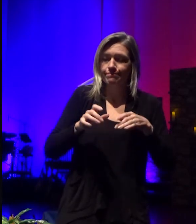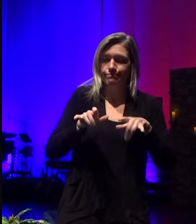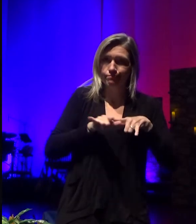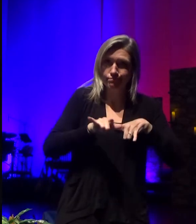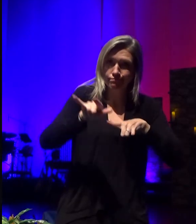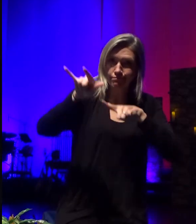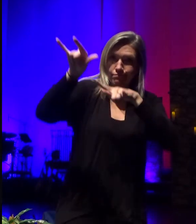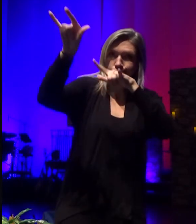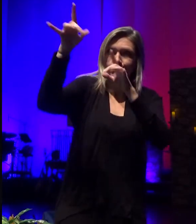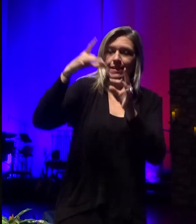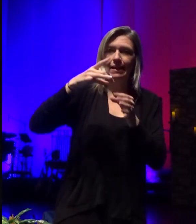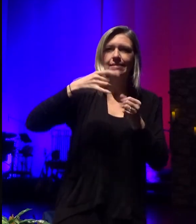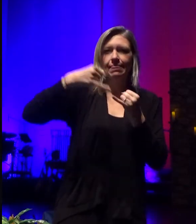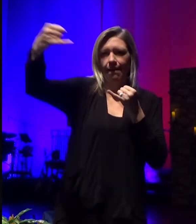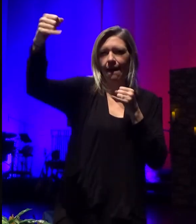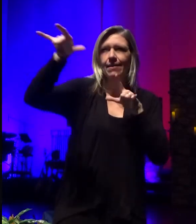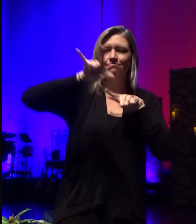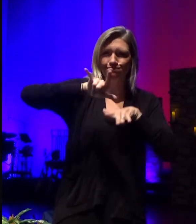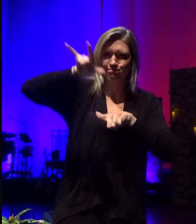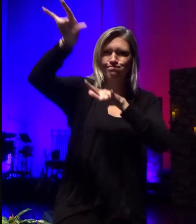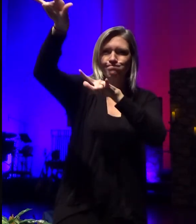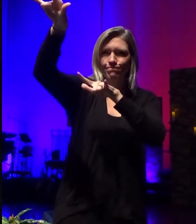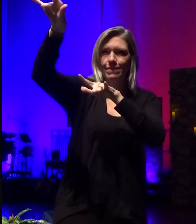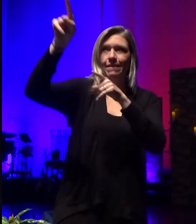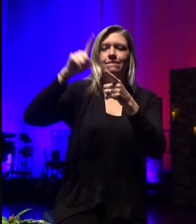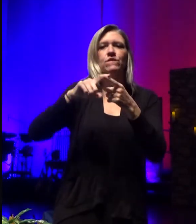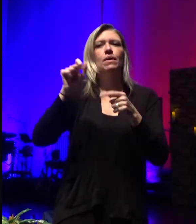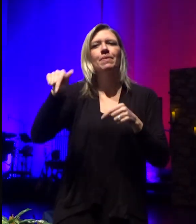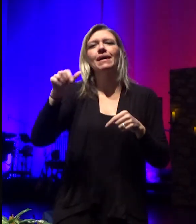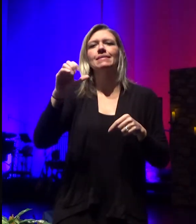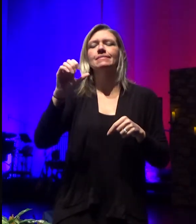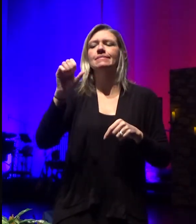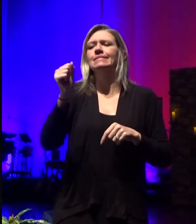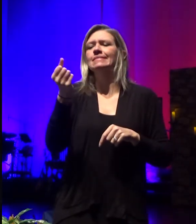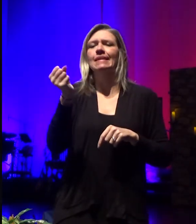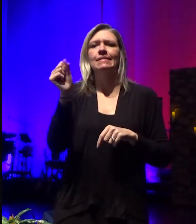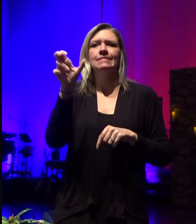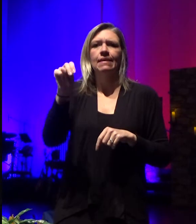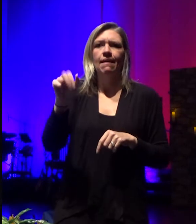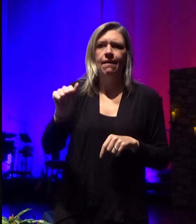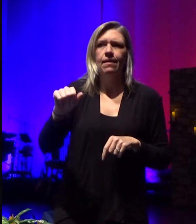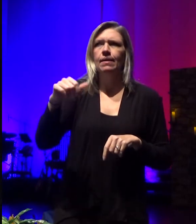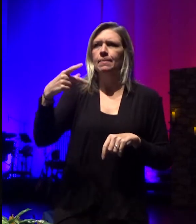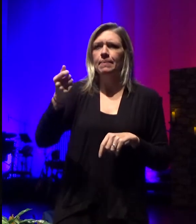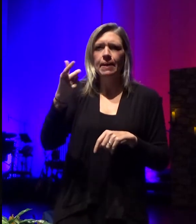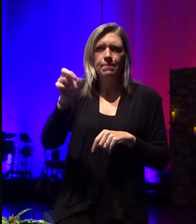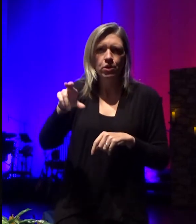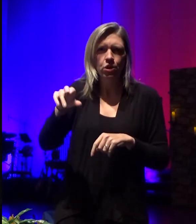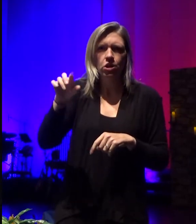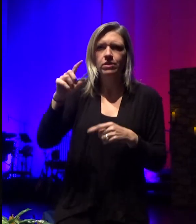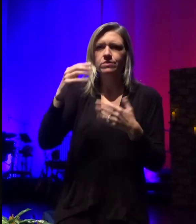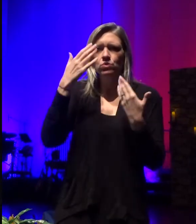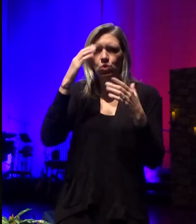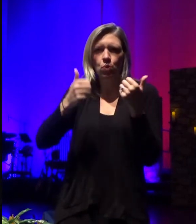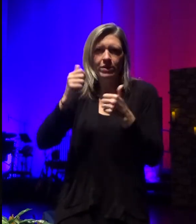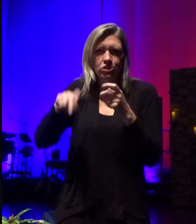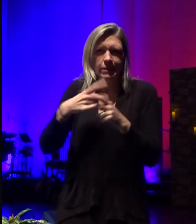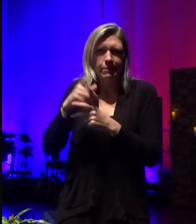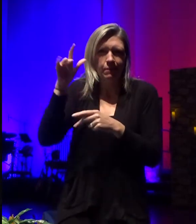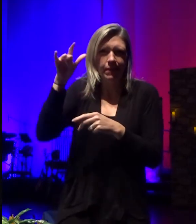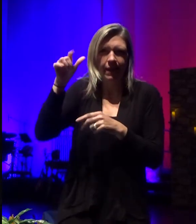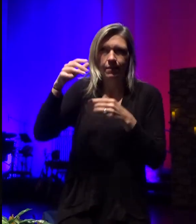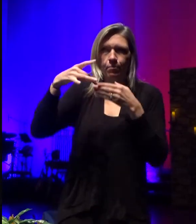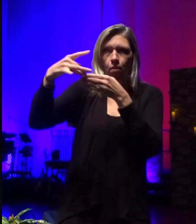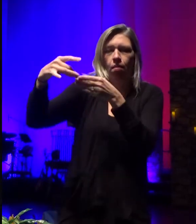up on this line by this Cessna or Piper Cub, I don't know which. And then we got to see, it